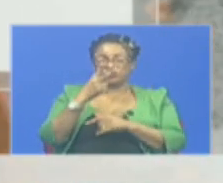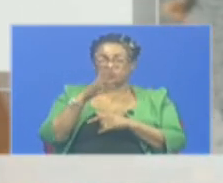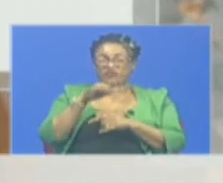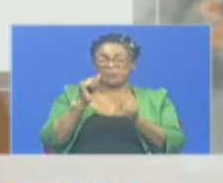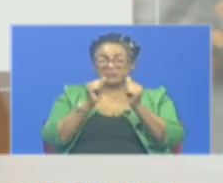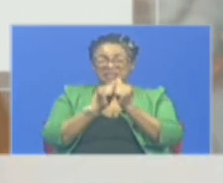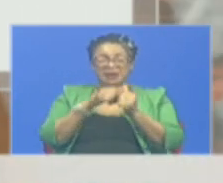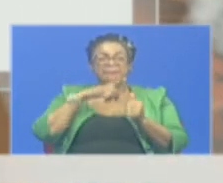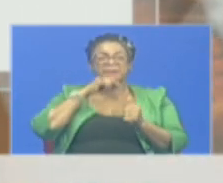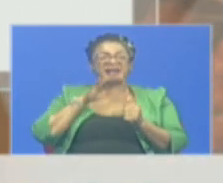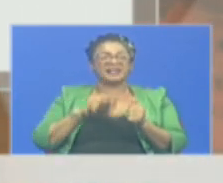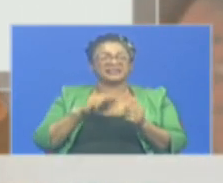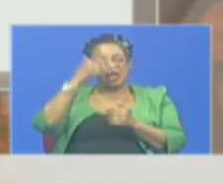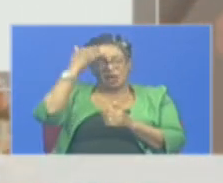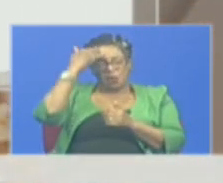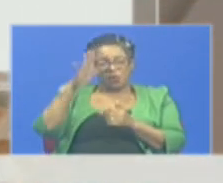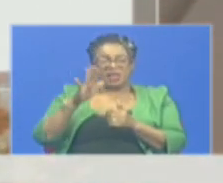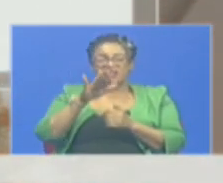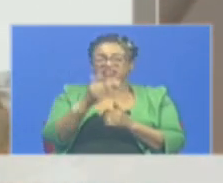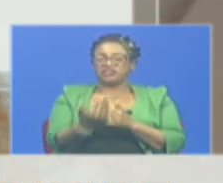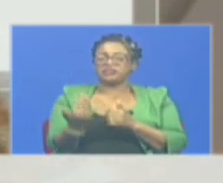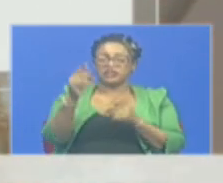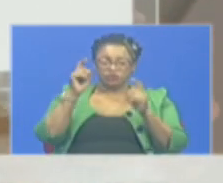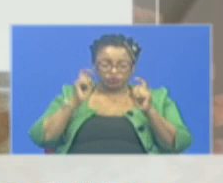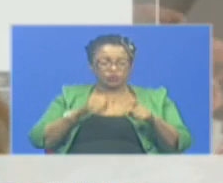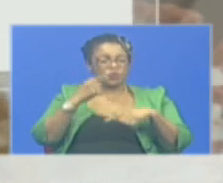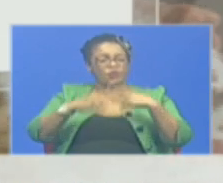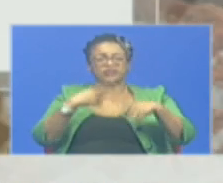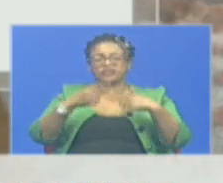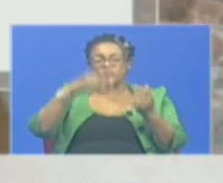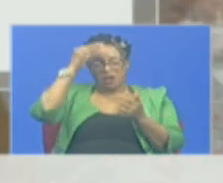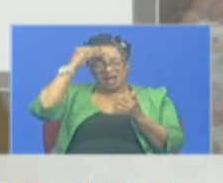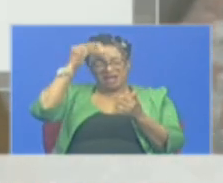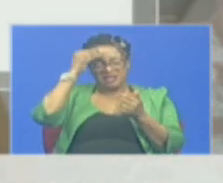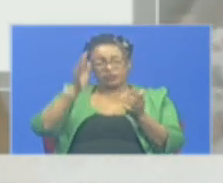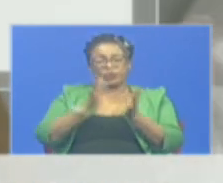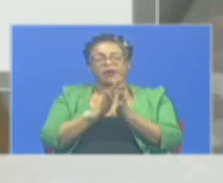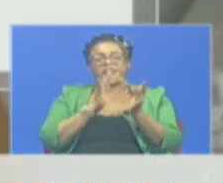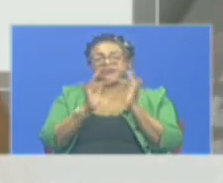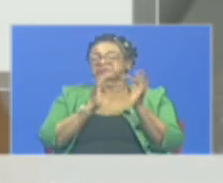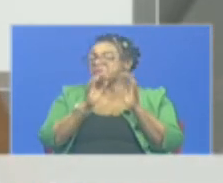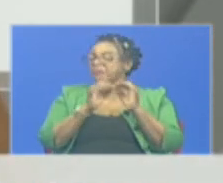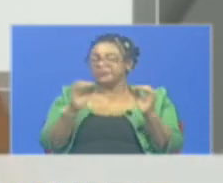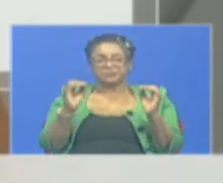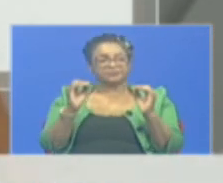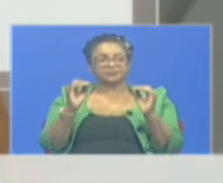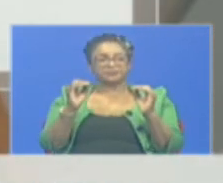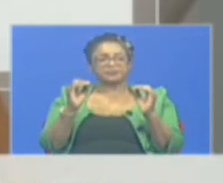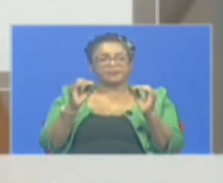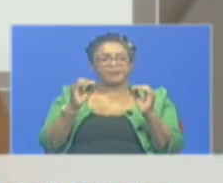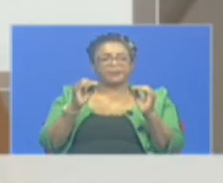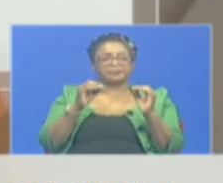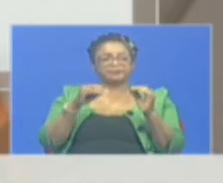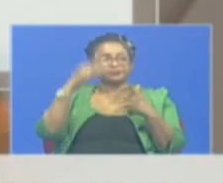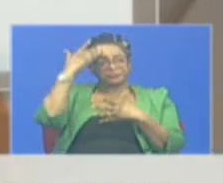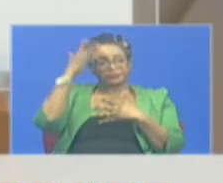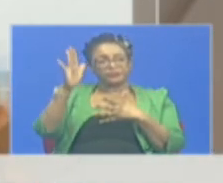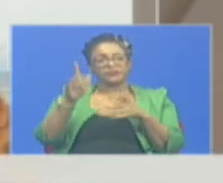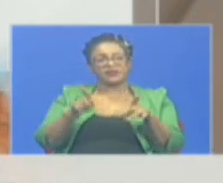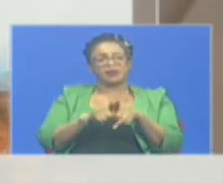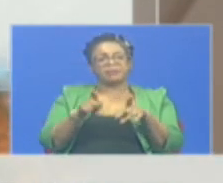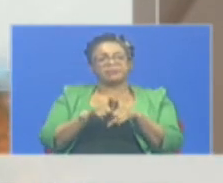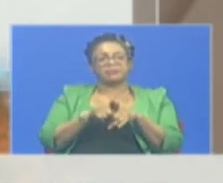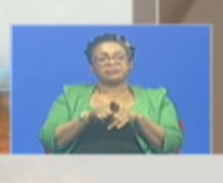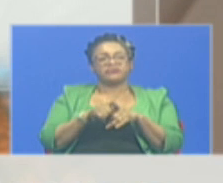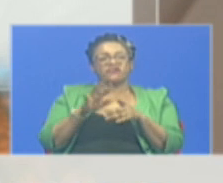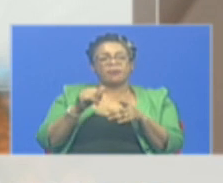are not aware that their children should continue learning remotely from home. Parental awareness was also found to vary from county